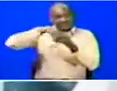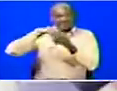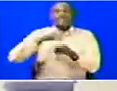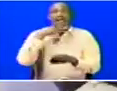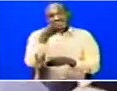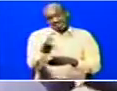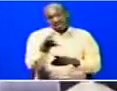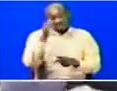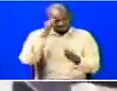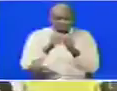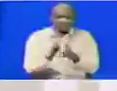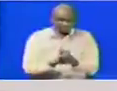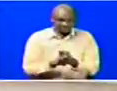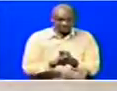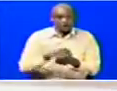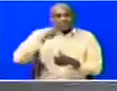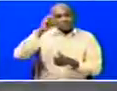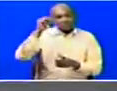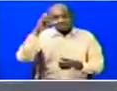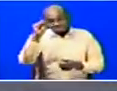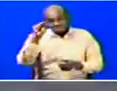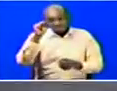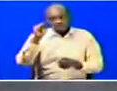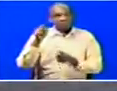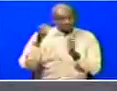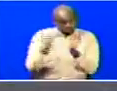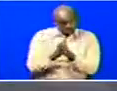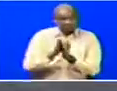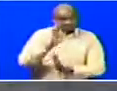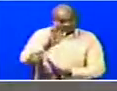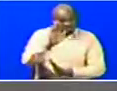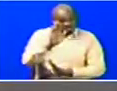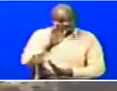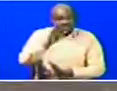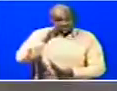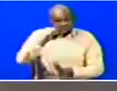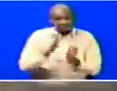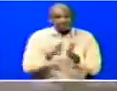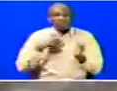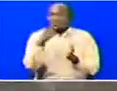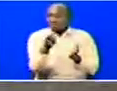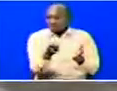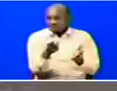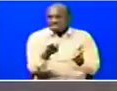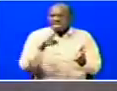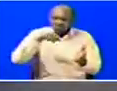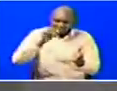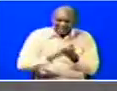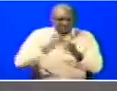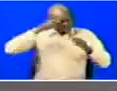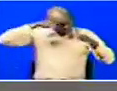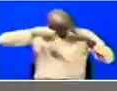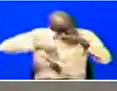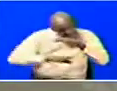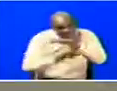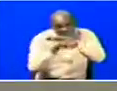board. For Moses Owaga, or Musa as he is called by his peers, his quest underwater is